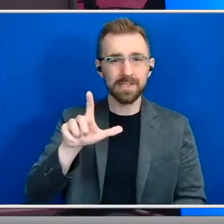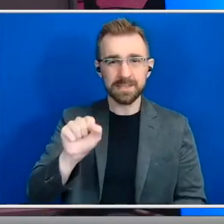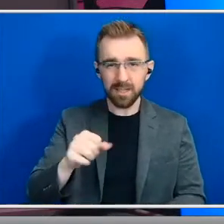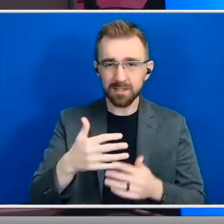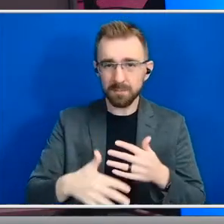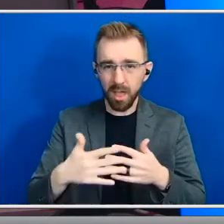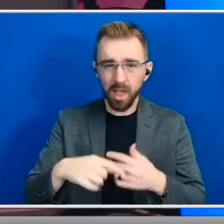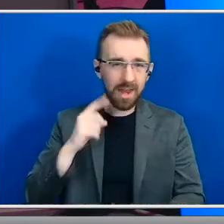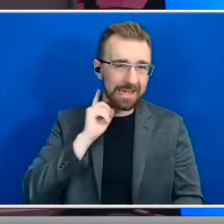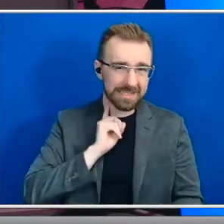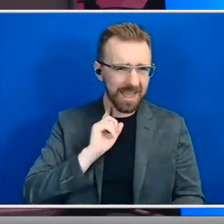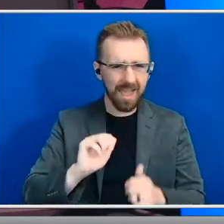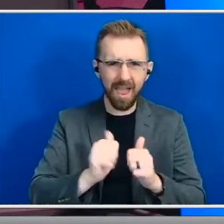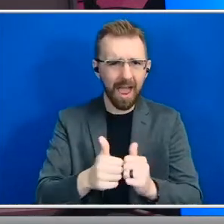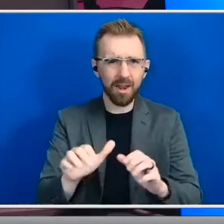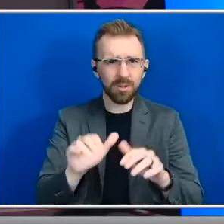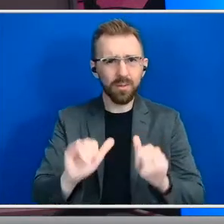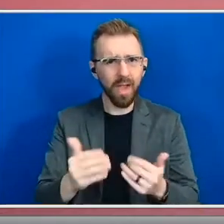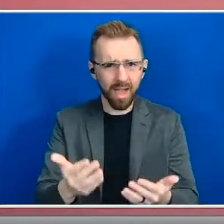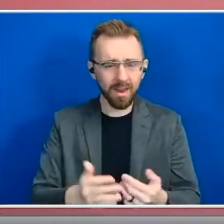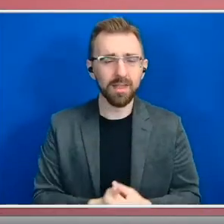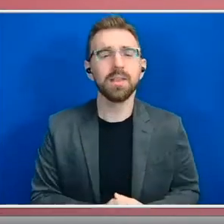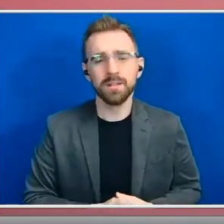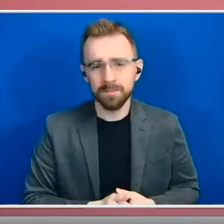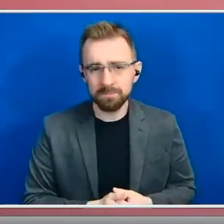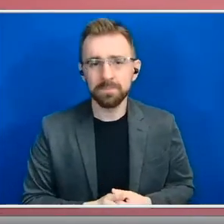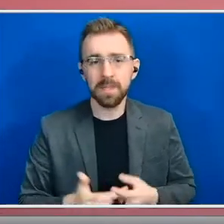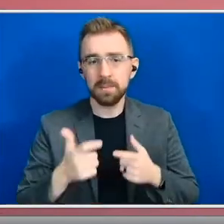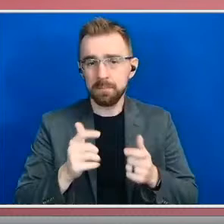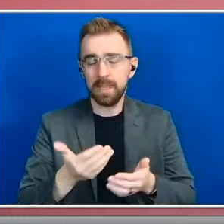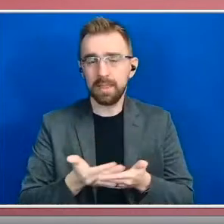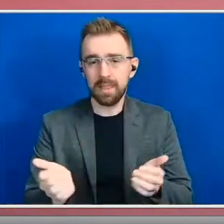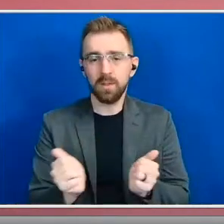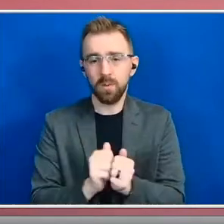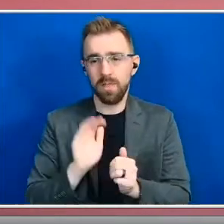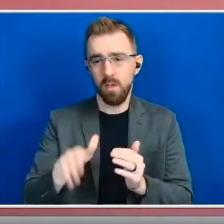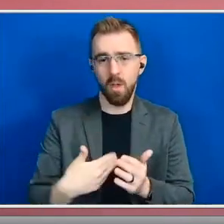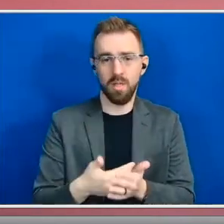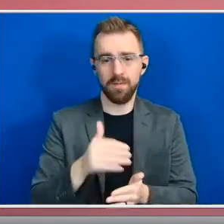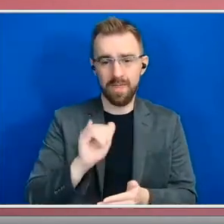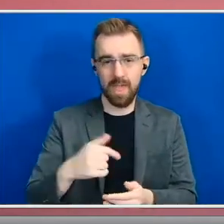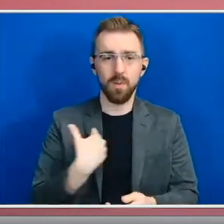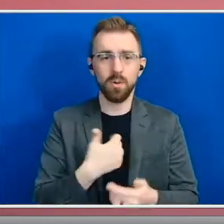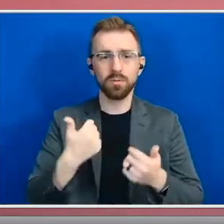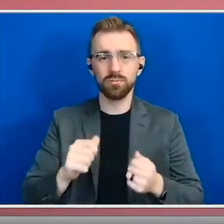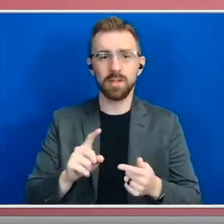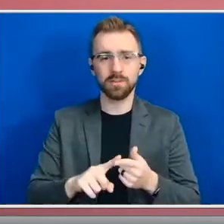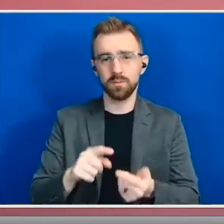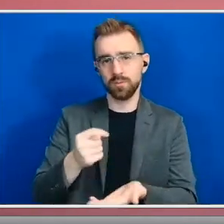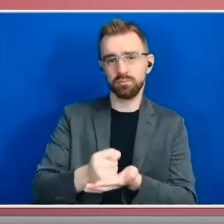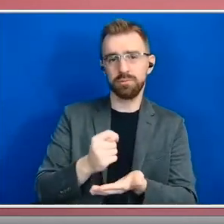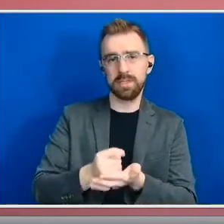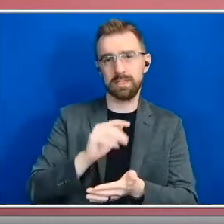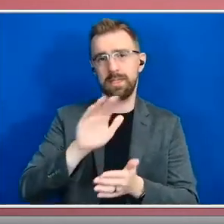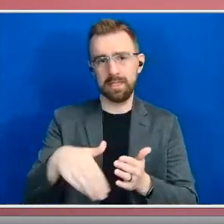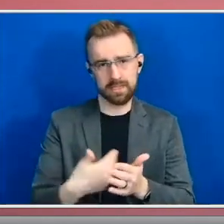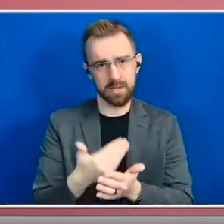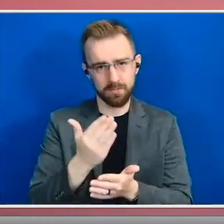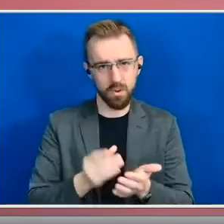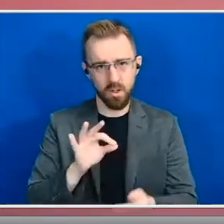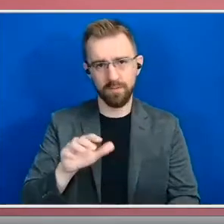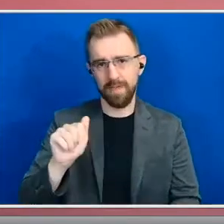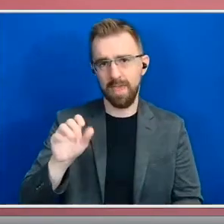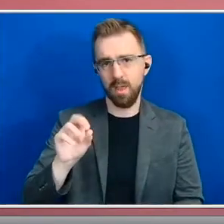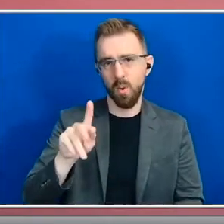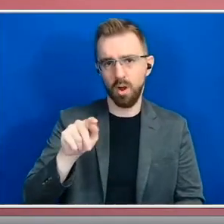do that? So the big thing with all of this is that we're trying to treat the entire portion of the aorta that is damaged by